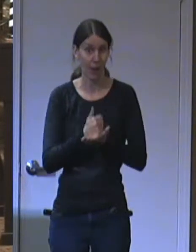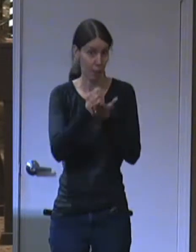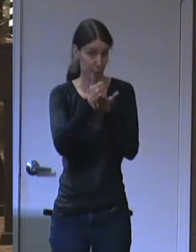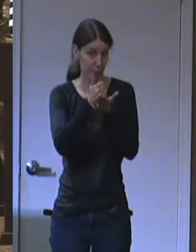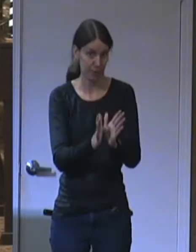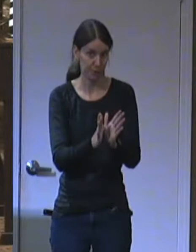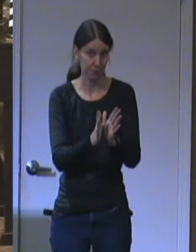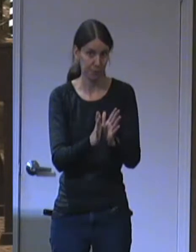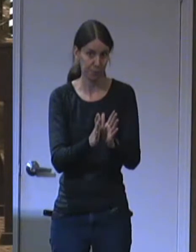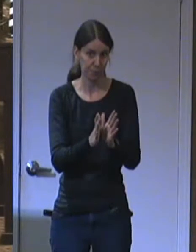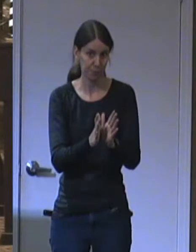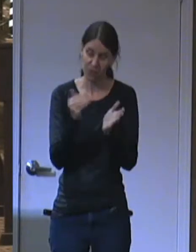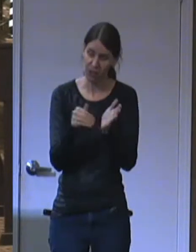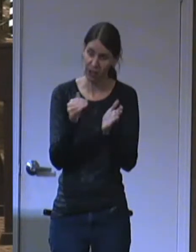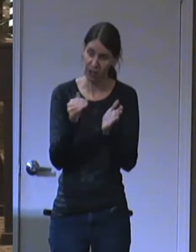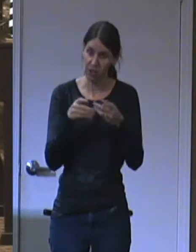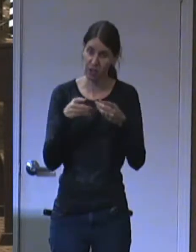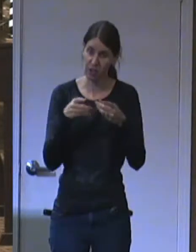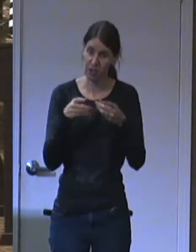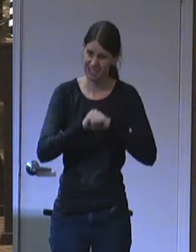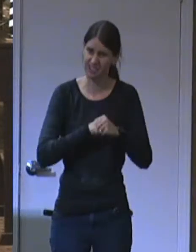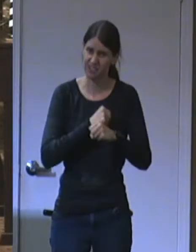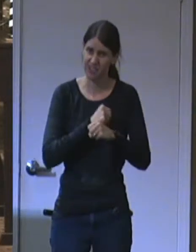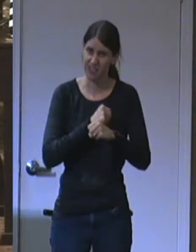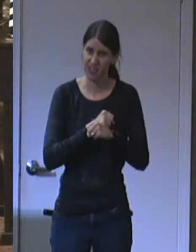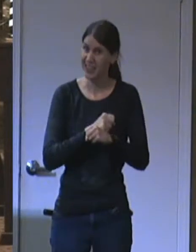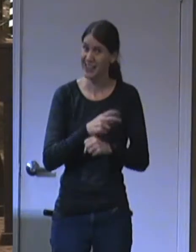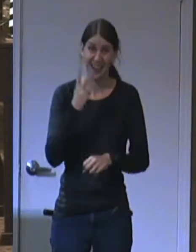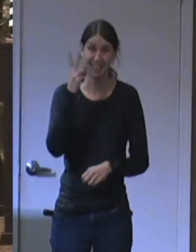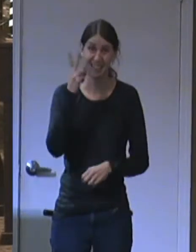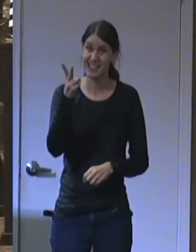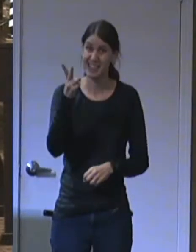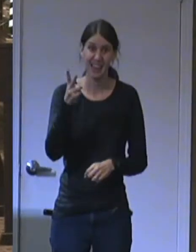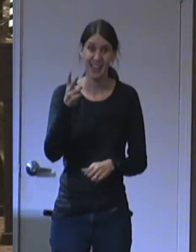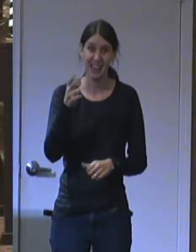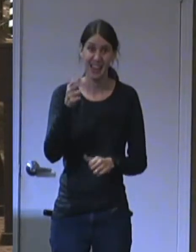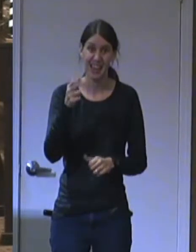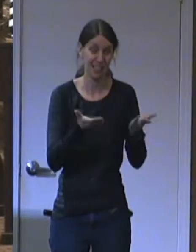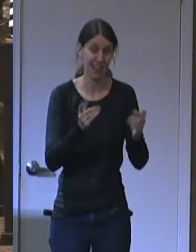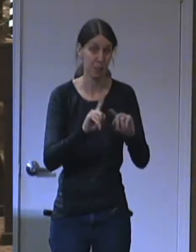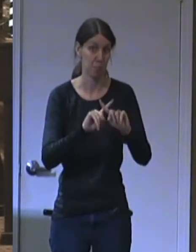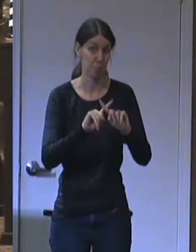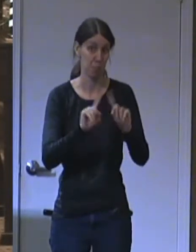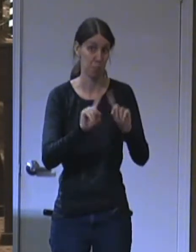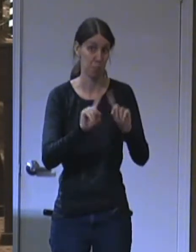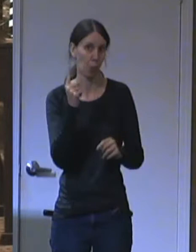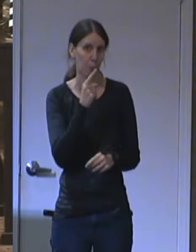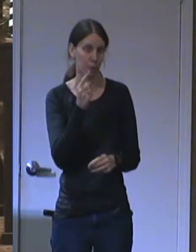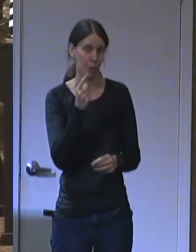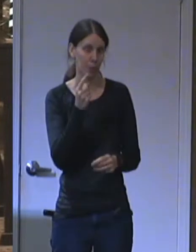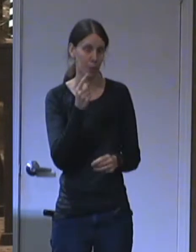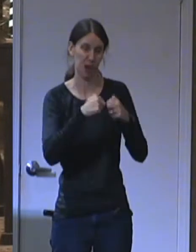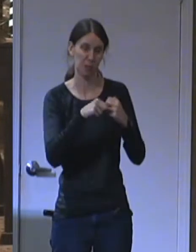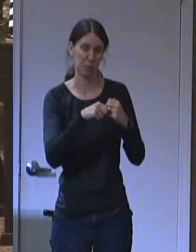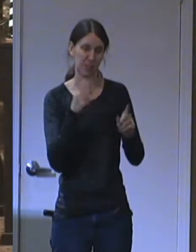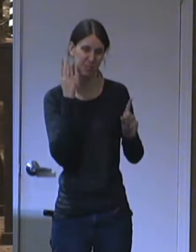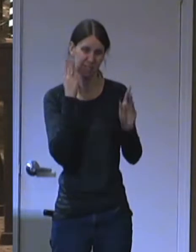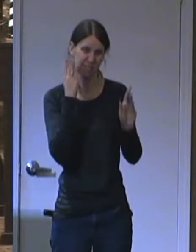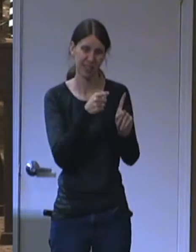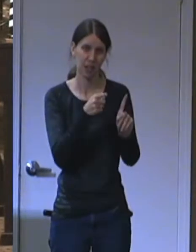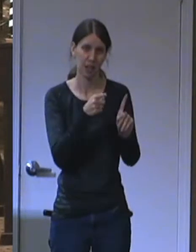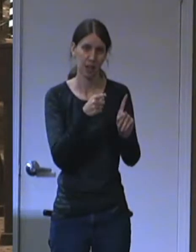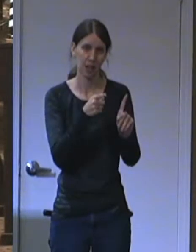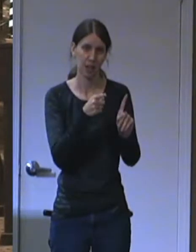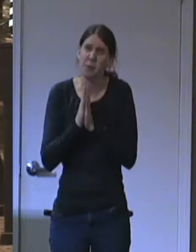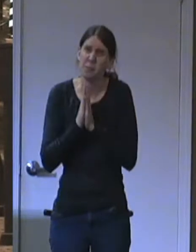A lot of times in the difficult times, we can't see anything but the problem. And often we